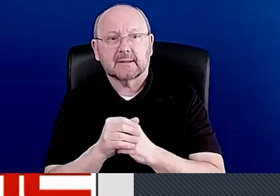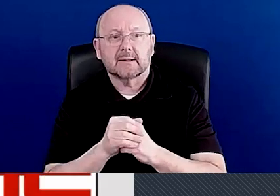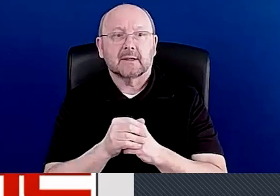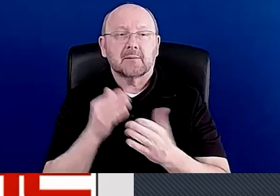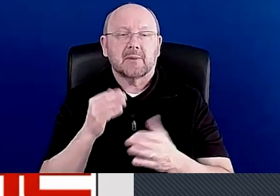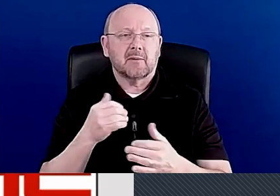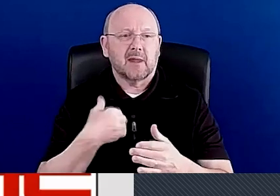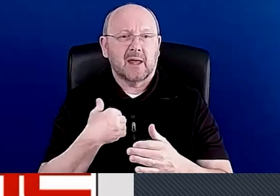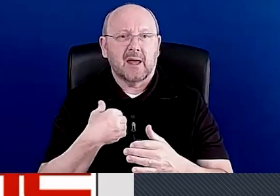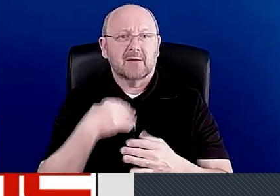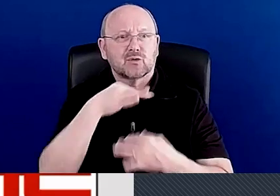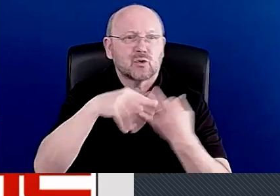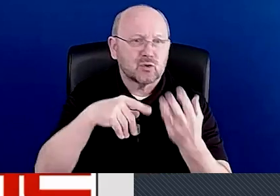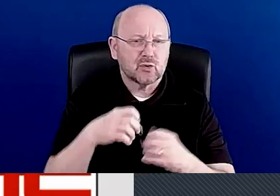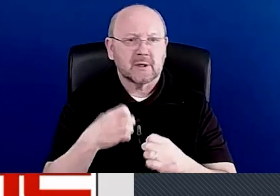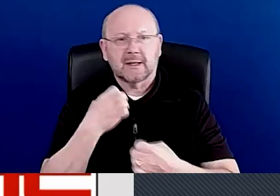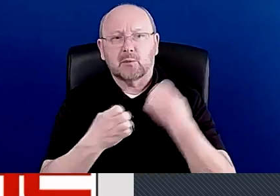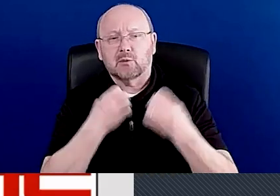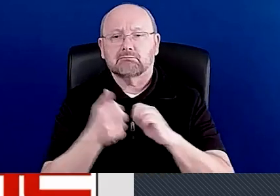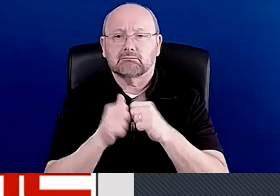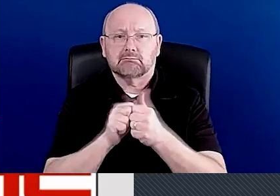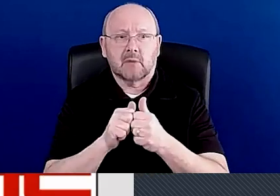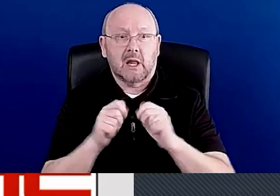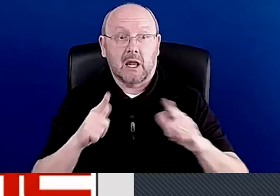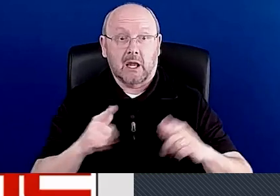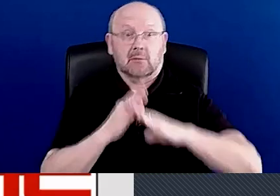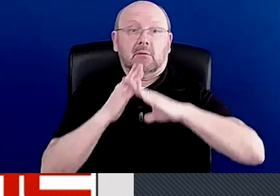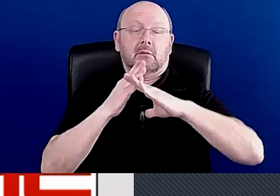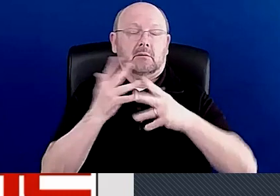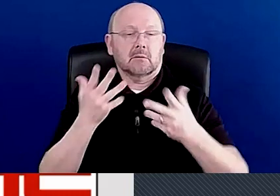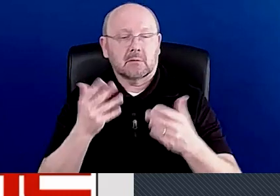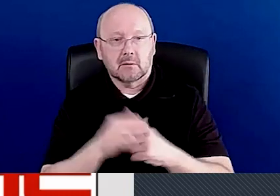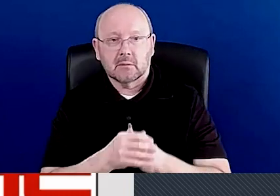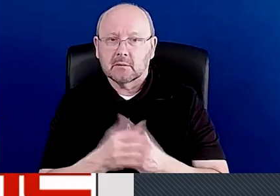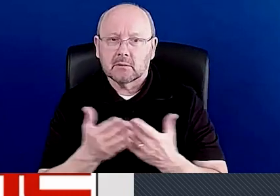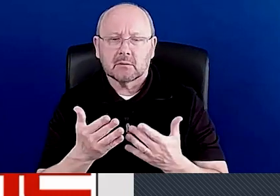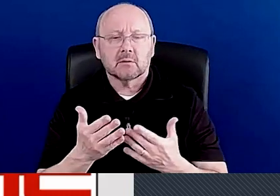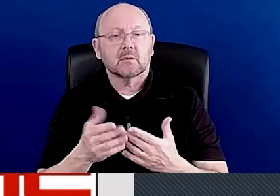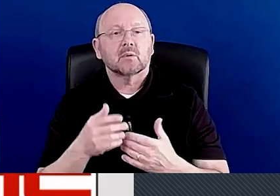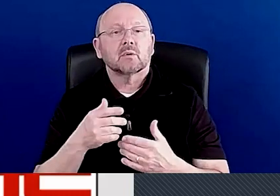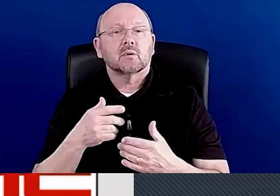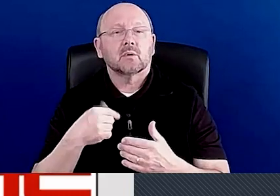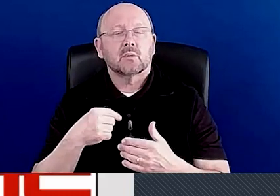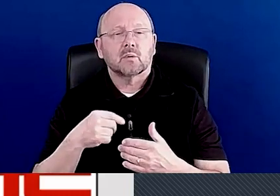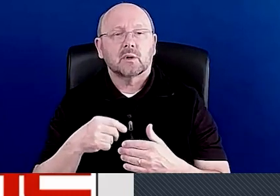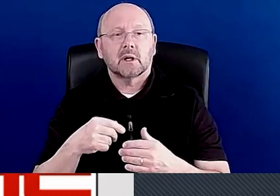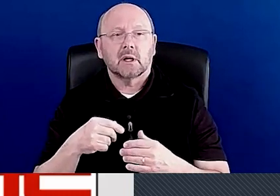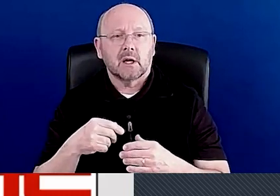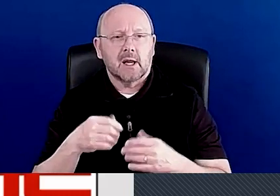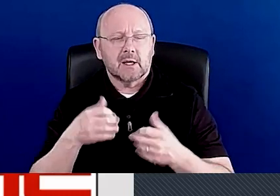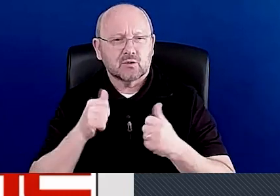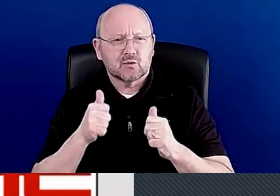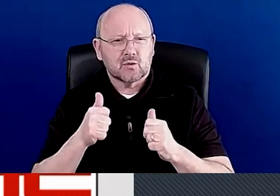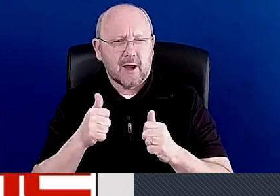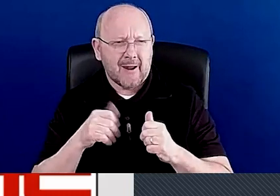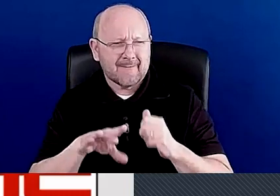emotional issues, language barriers, etc. So we really target those folks.